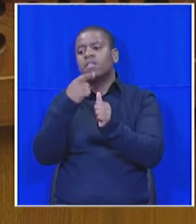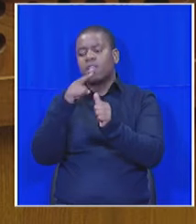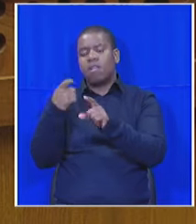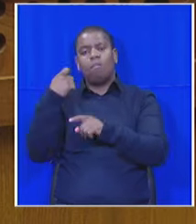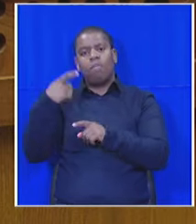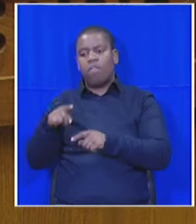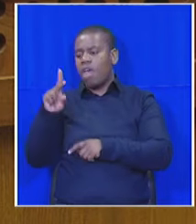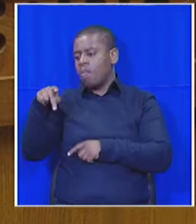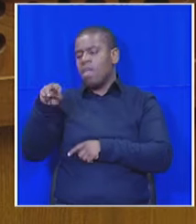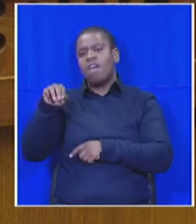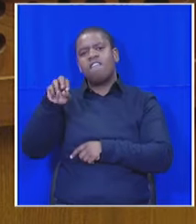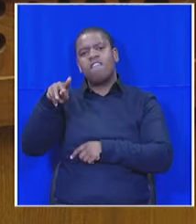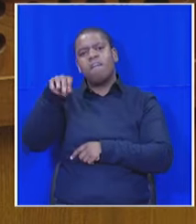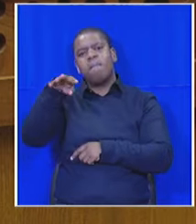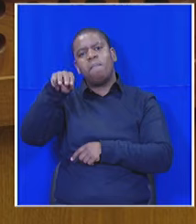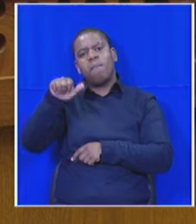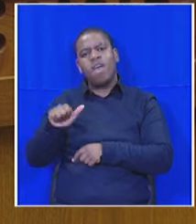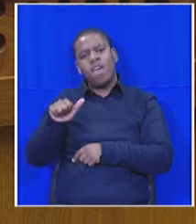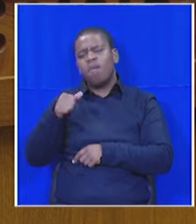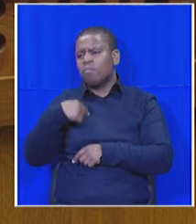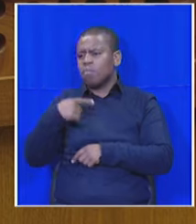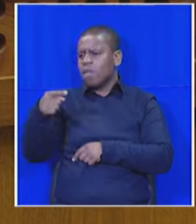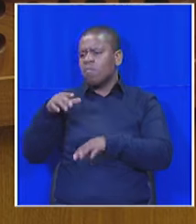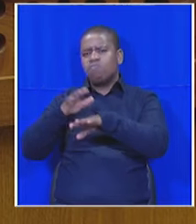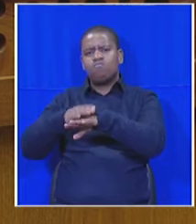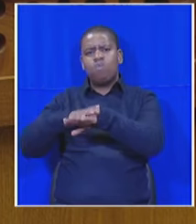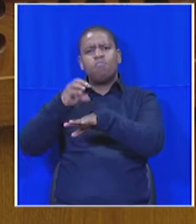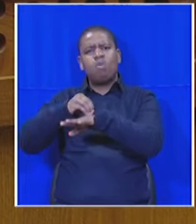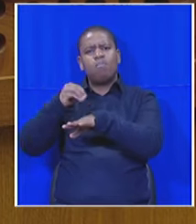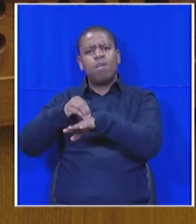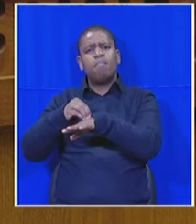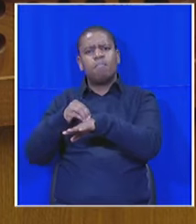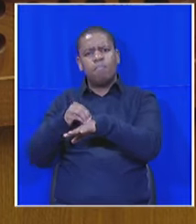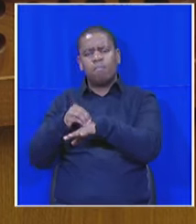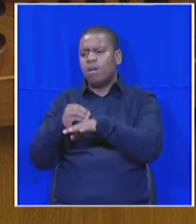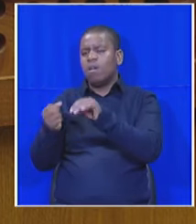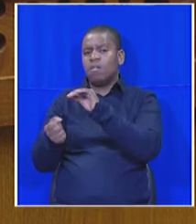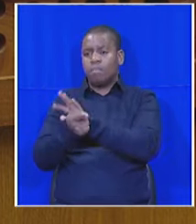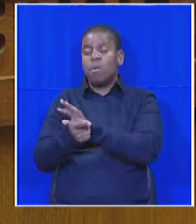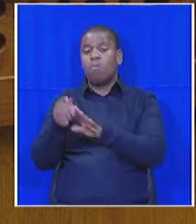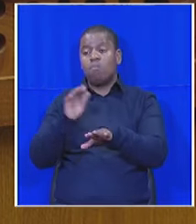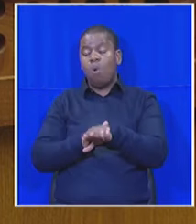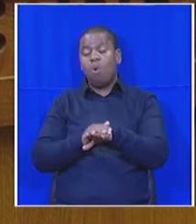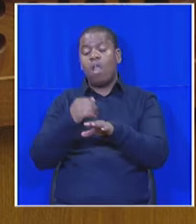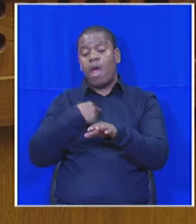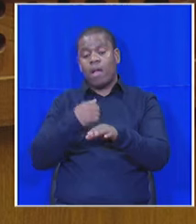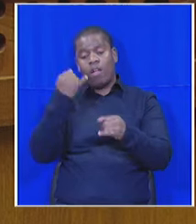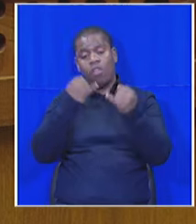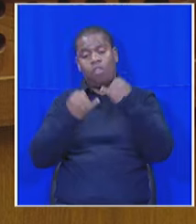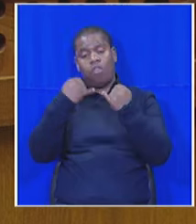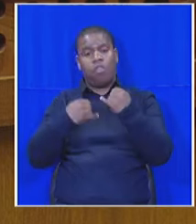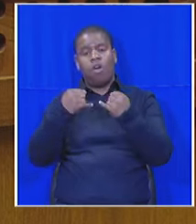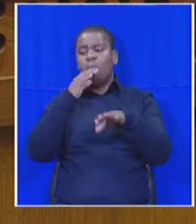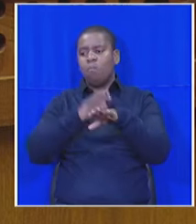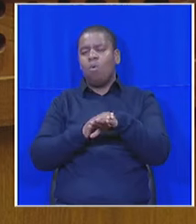the PFMA. It is not a healthy state of affairs when an SOE blames or attempts to pass the buck for its